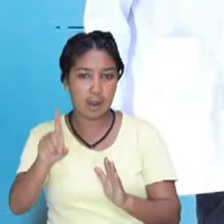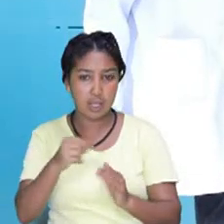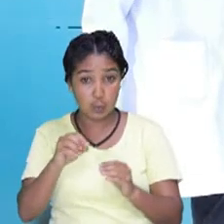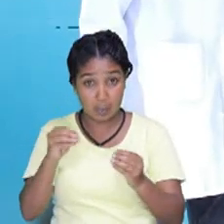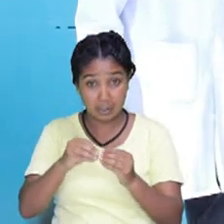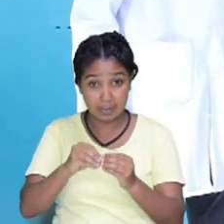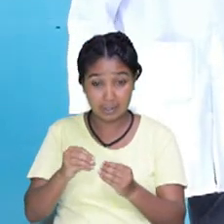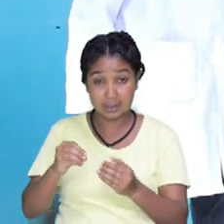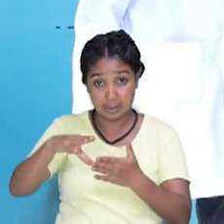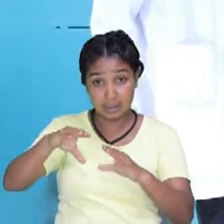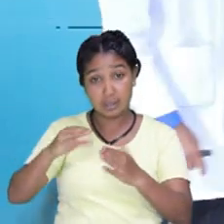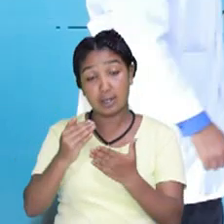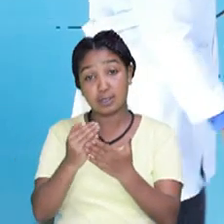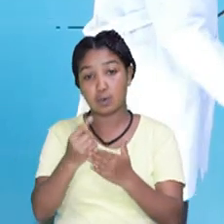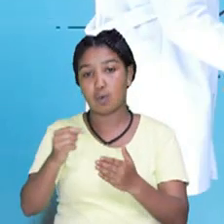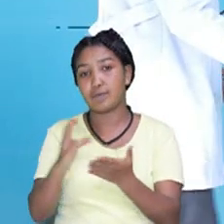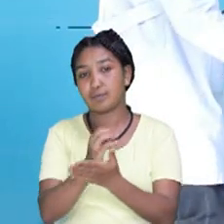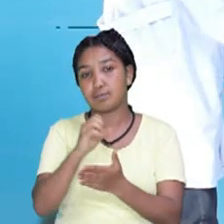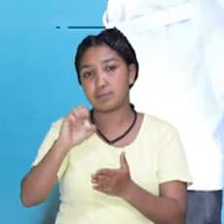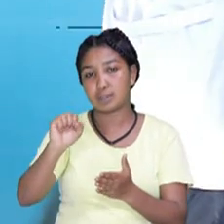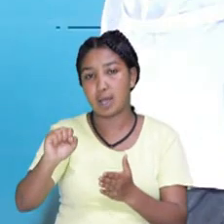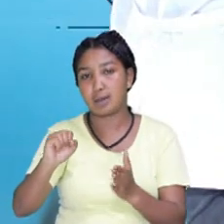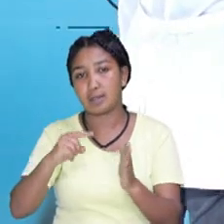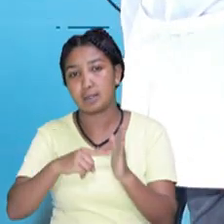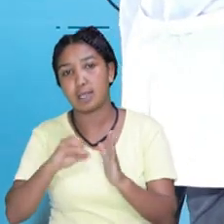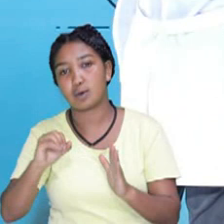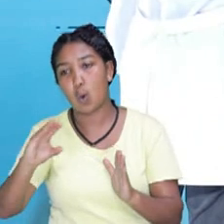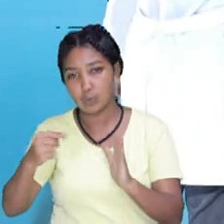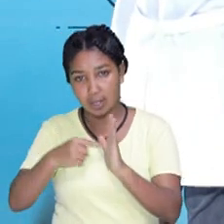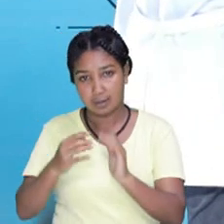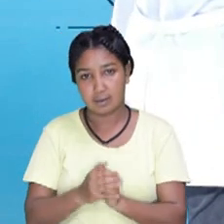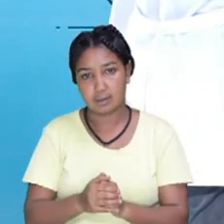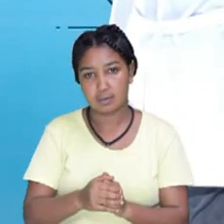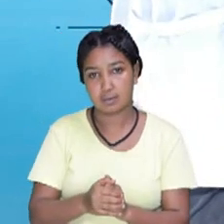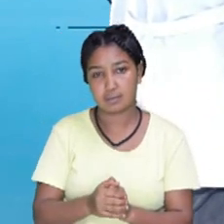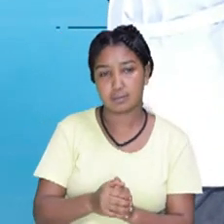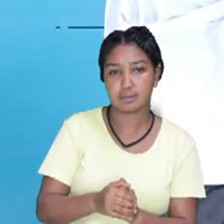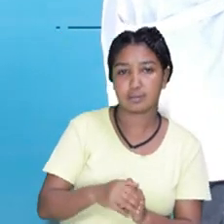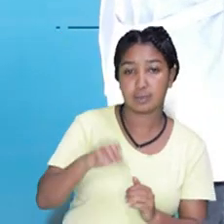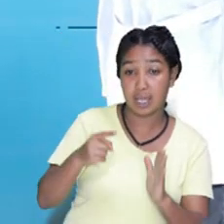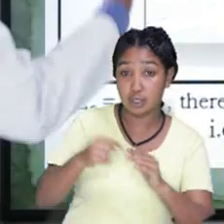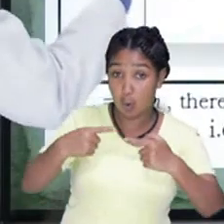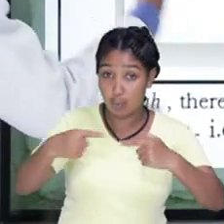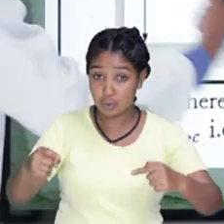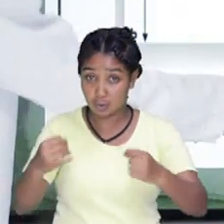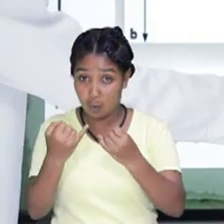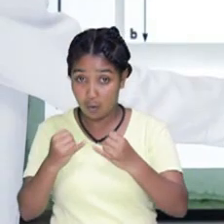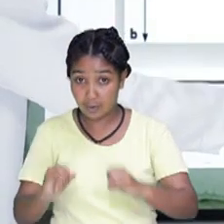In your mathematics lesson, it's possible to take sine and cosine. When we mean by sine, sine is opposite